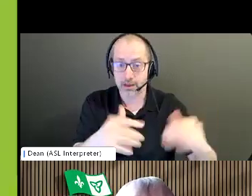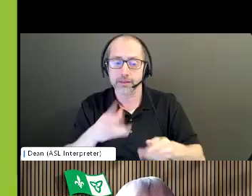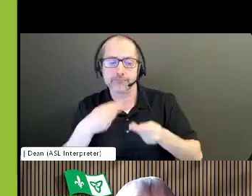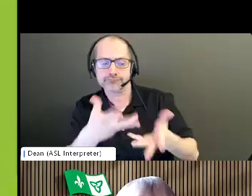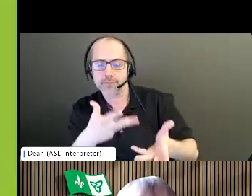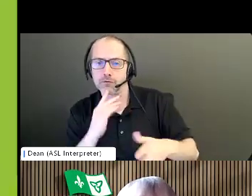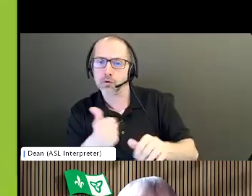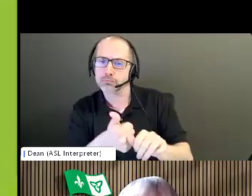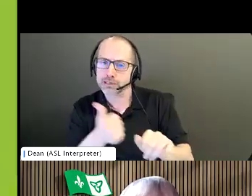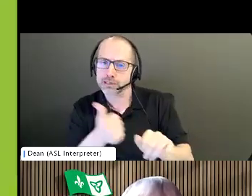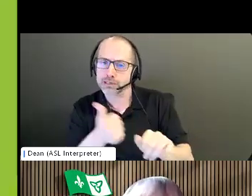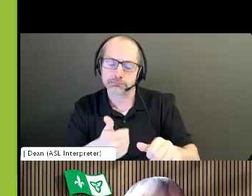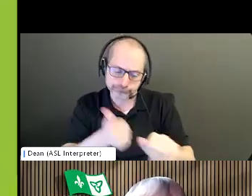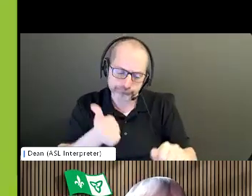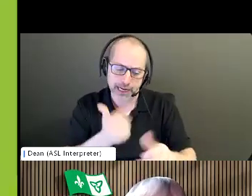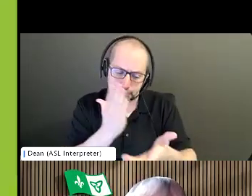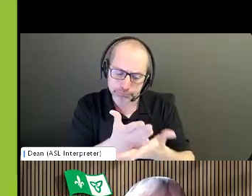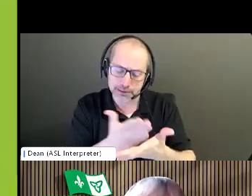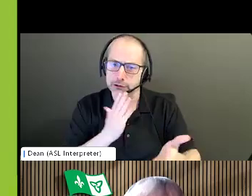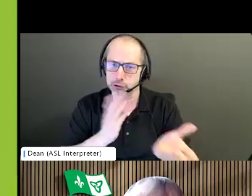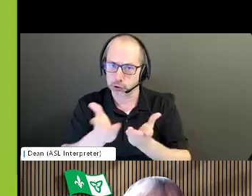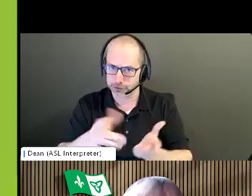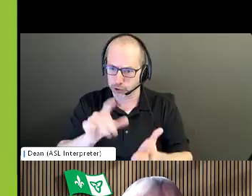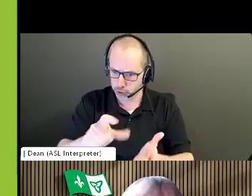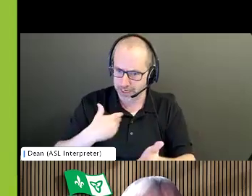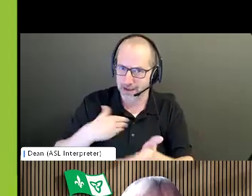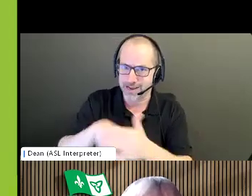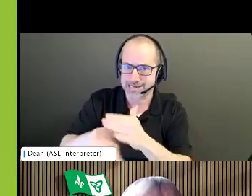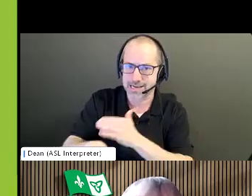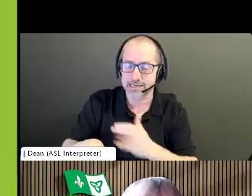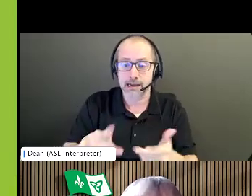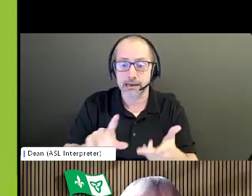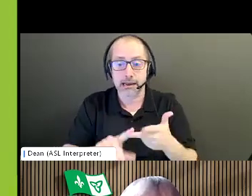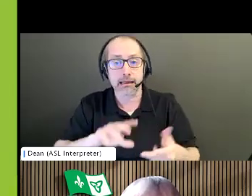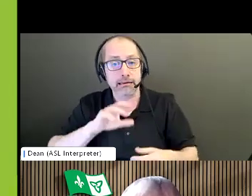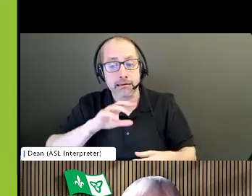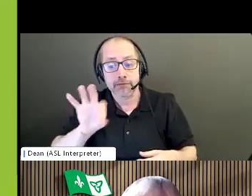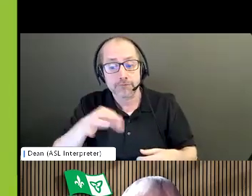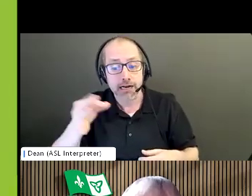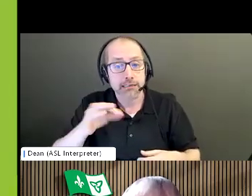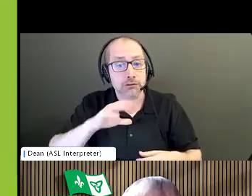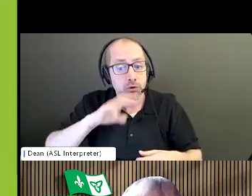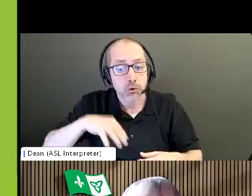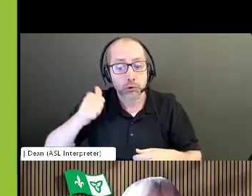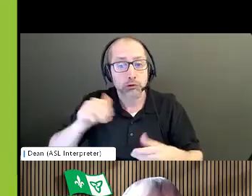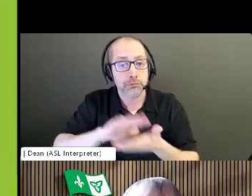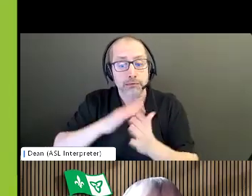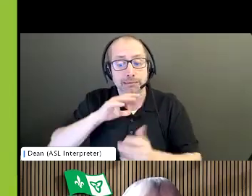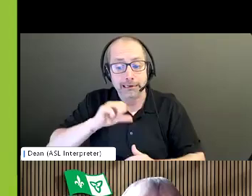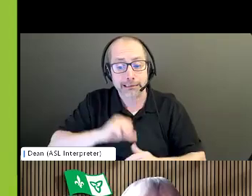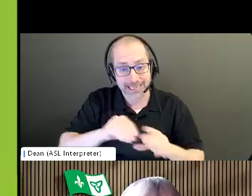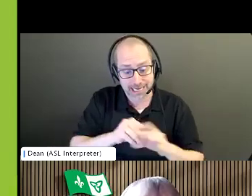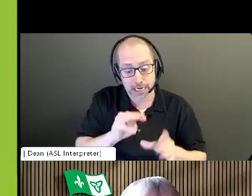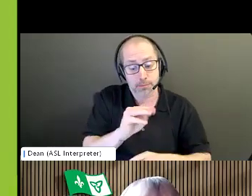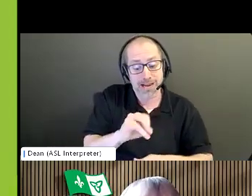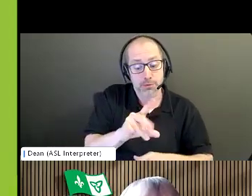protection services, and also ensure that Francophones aging in minority settings are not left behind. That's